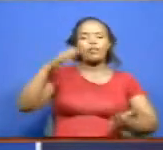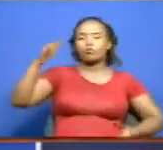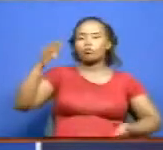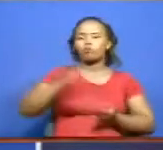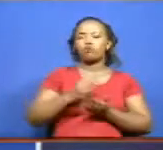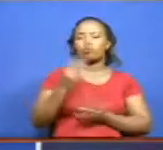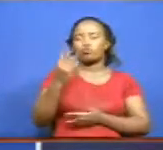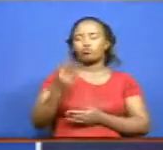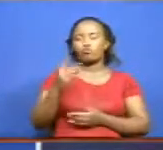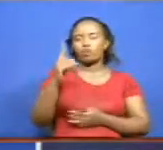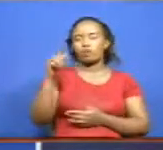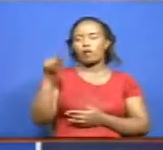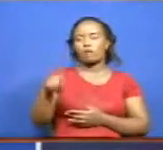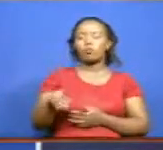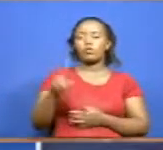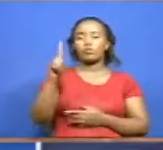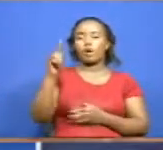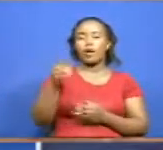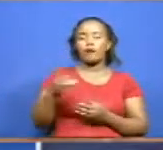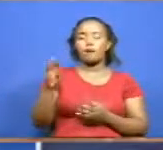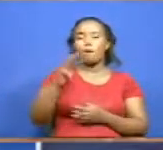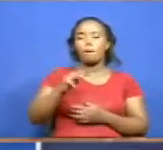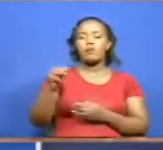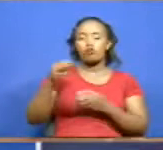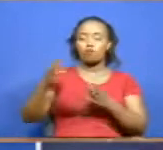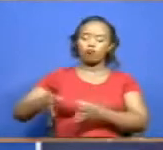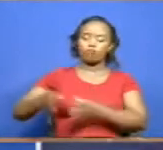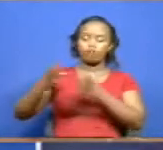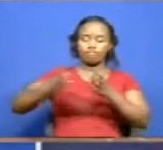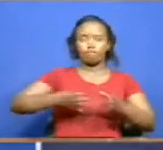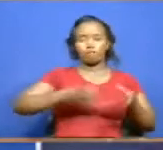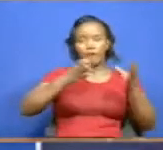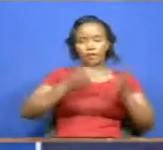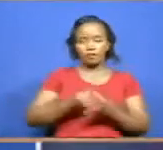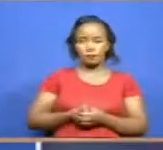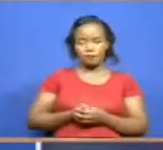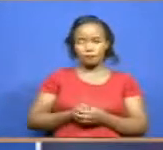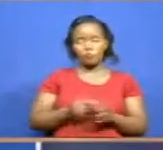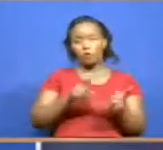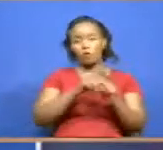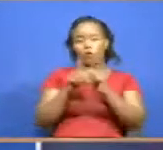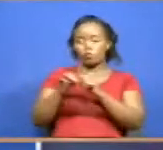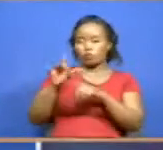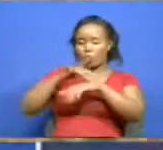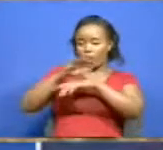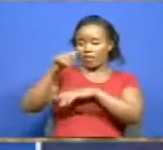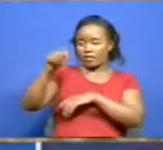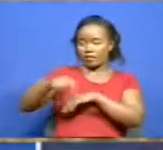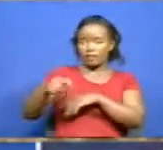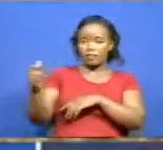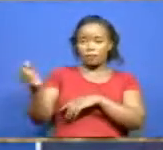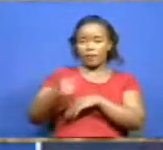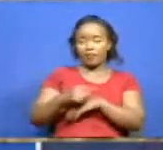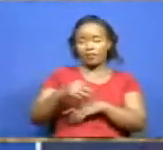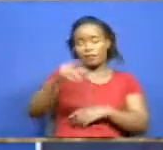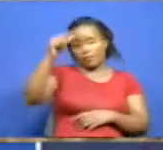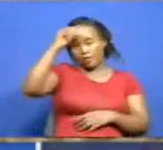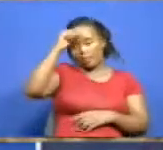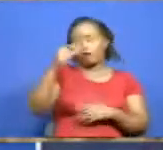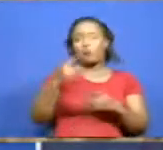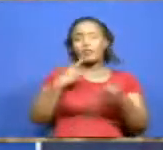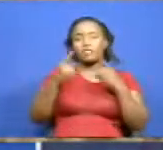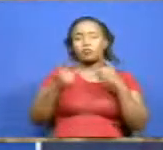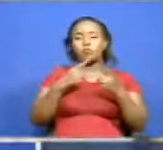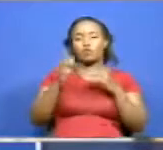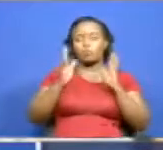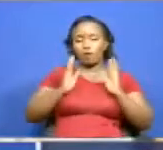bags, resulting in a shortfall of 5.5 million bags. Early this month, government spokesperson Colonel Retired